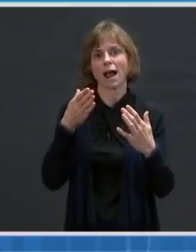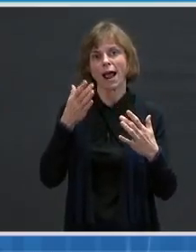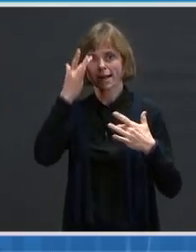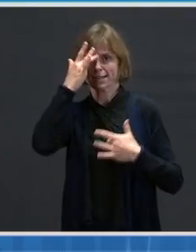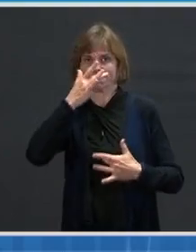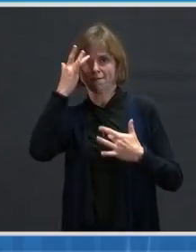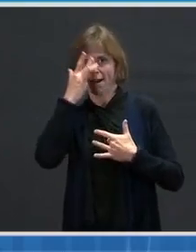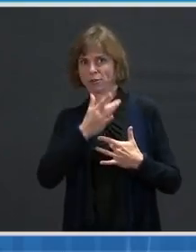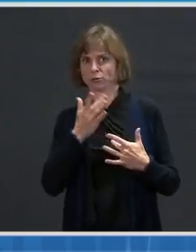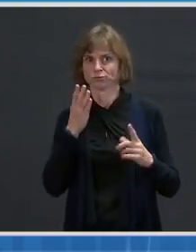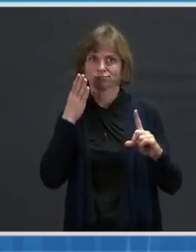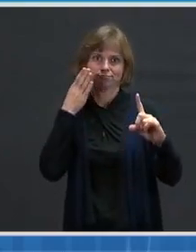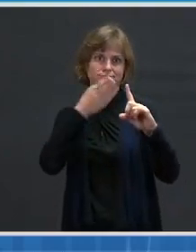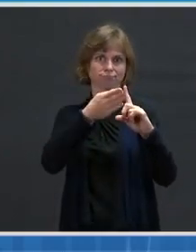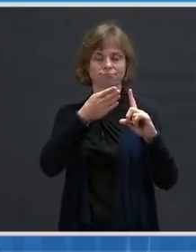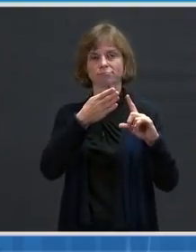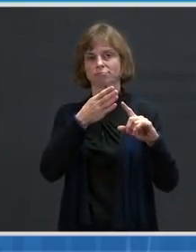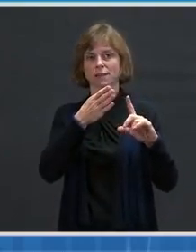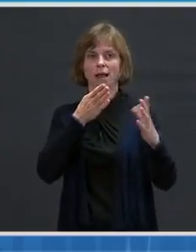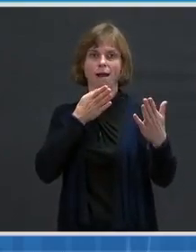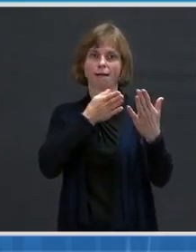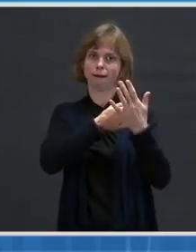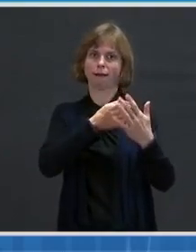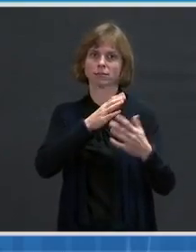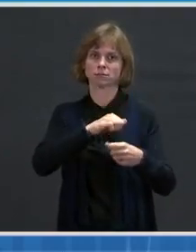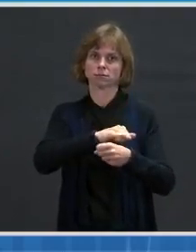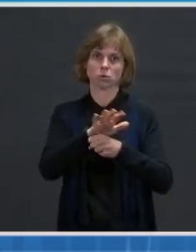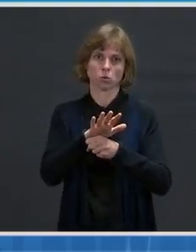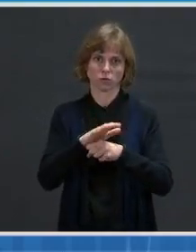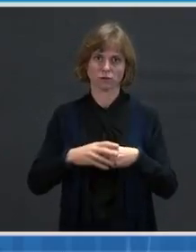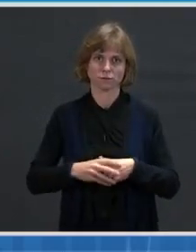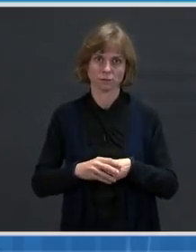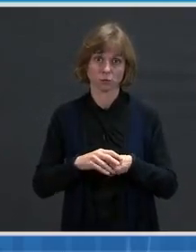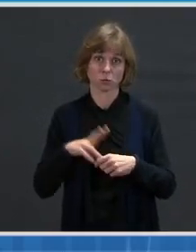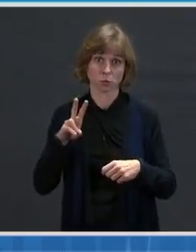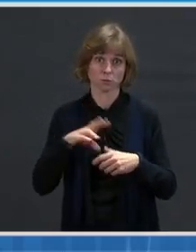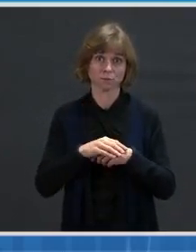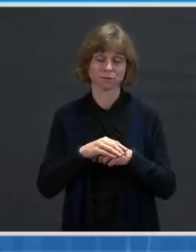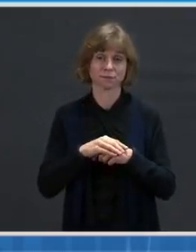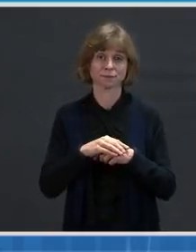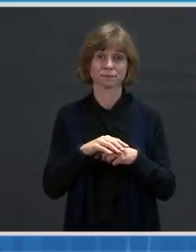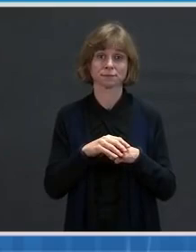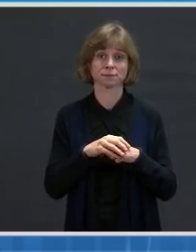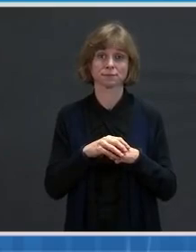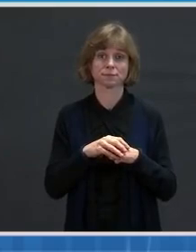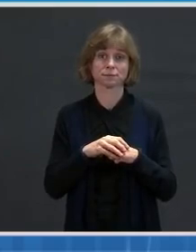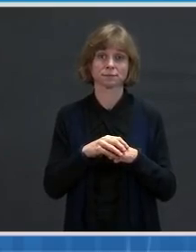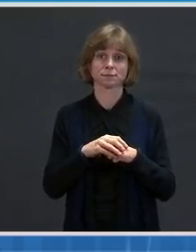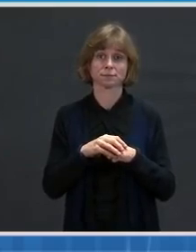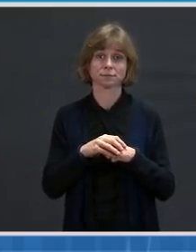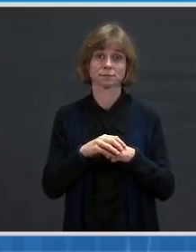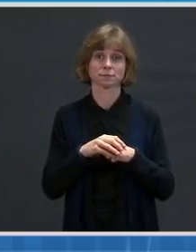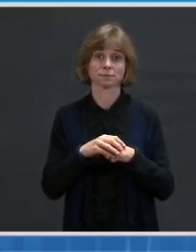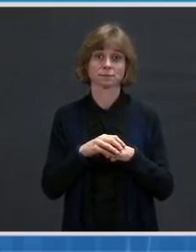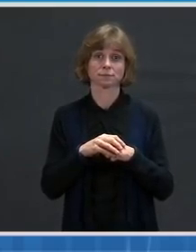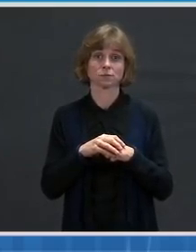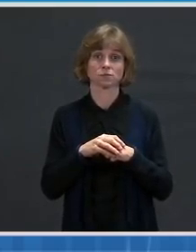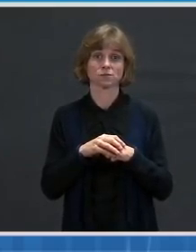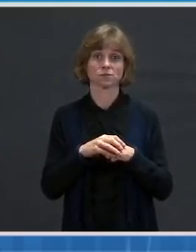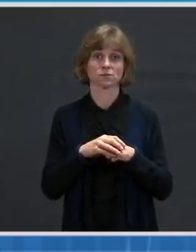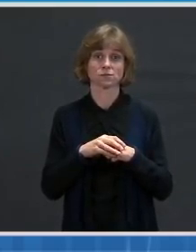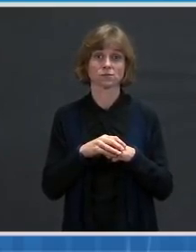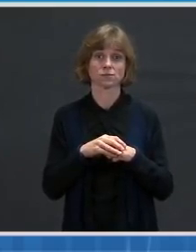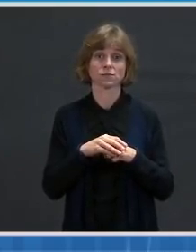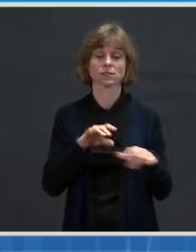on SARS-CoV-2, very similar to what was done with the highly successful